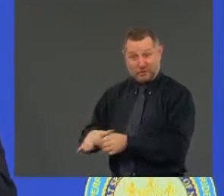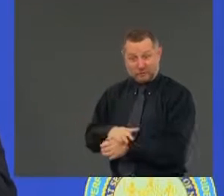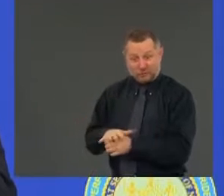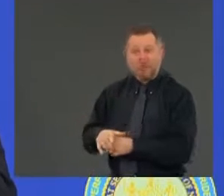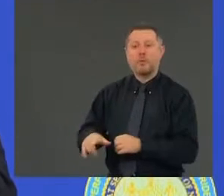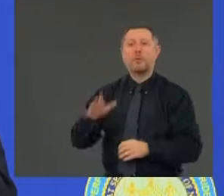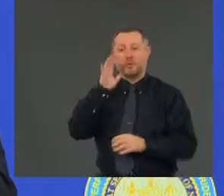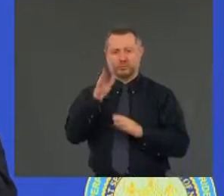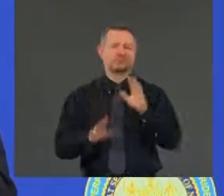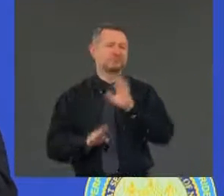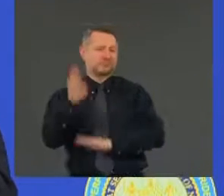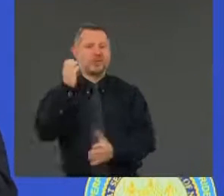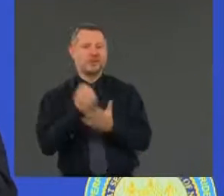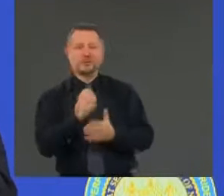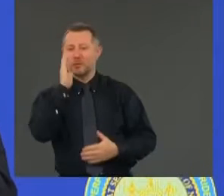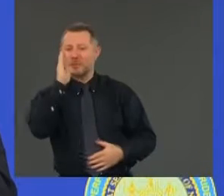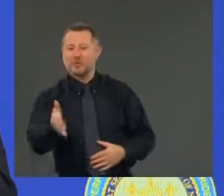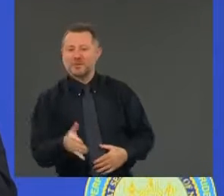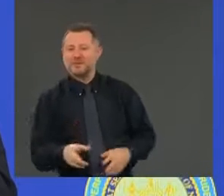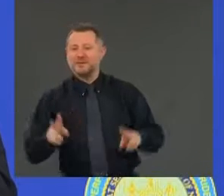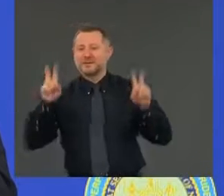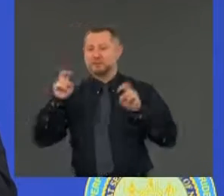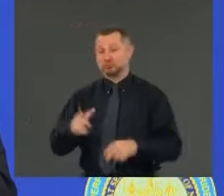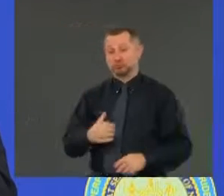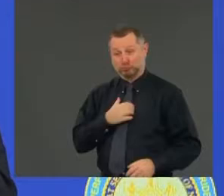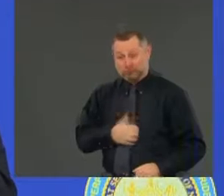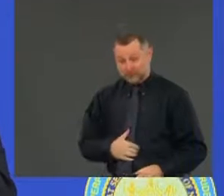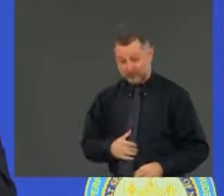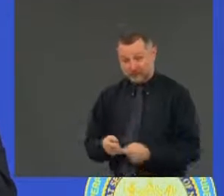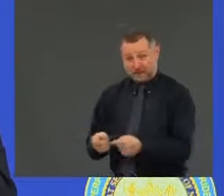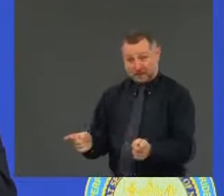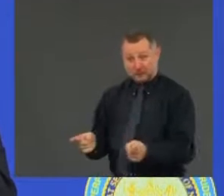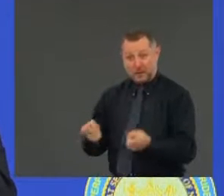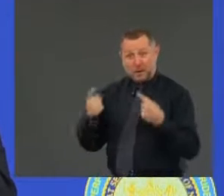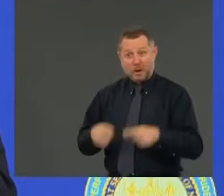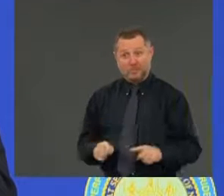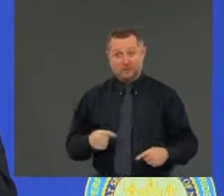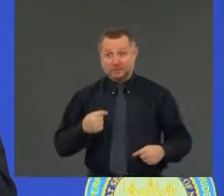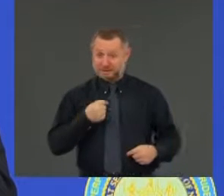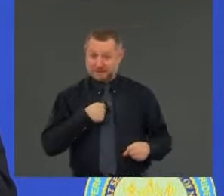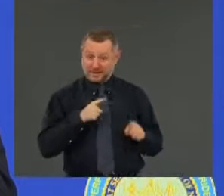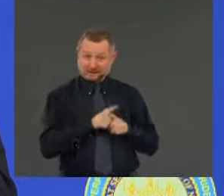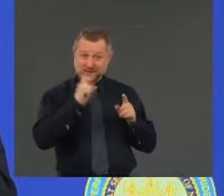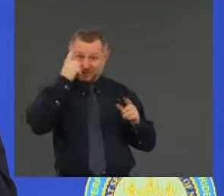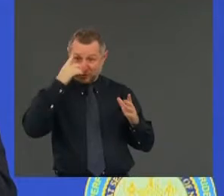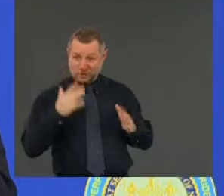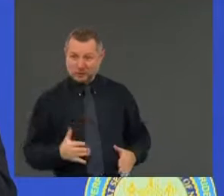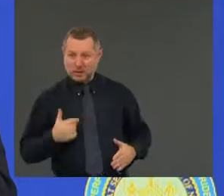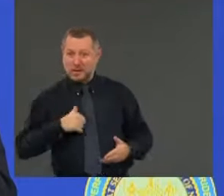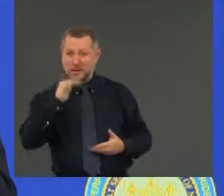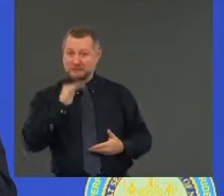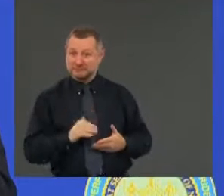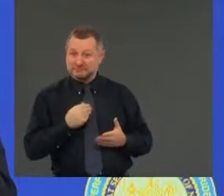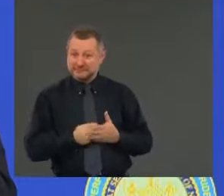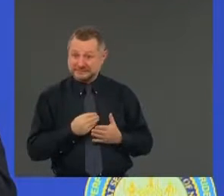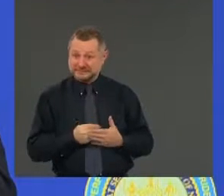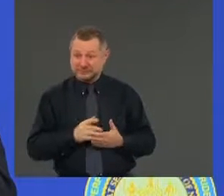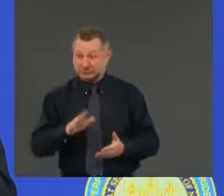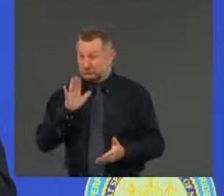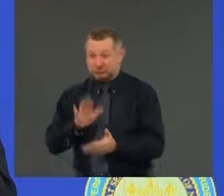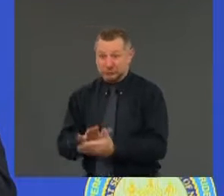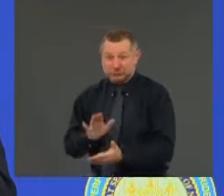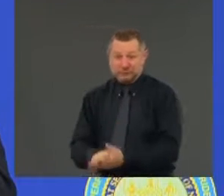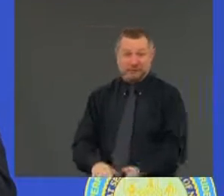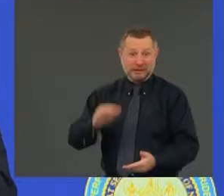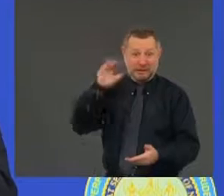state government, what happens? I turn around, there's less funding for schools, less funding for hospitals, less funding